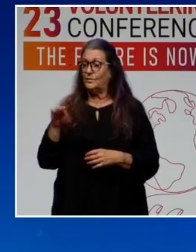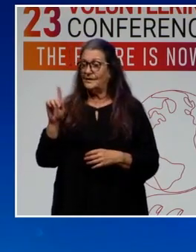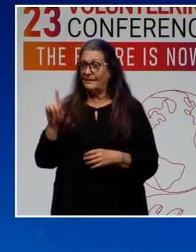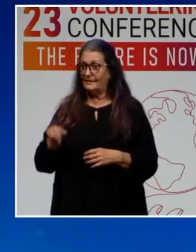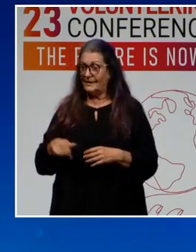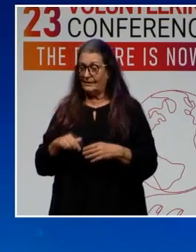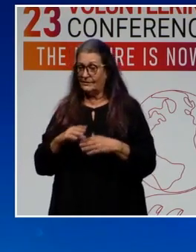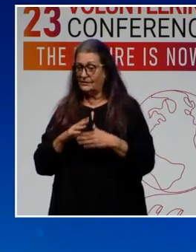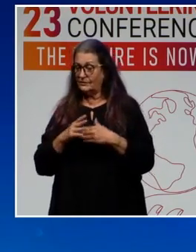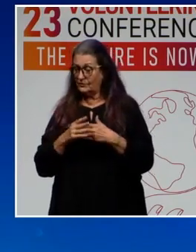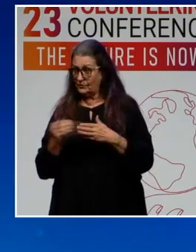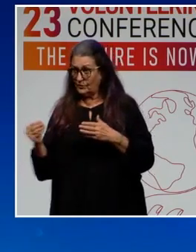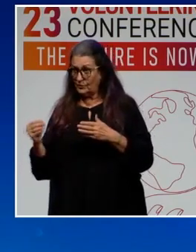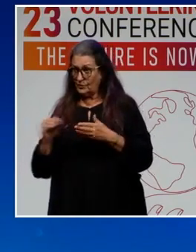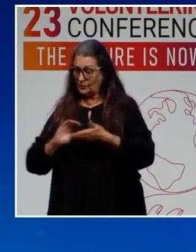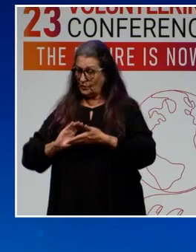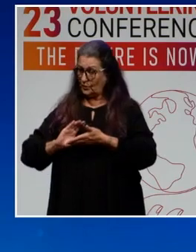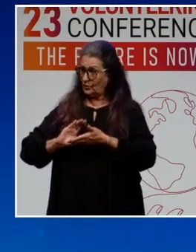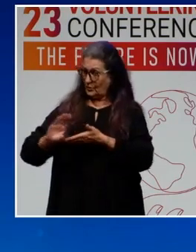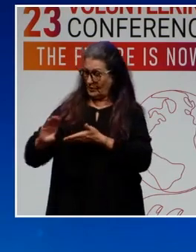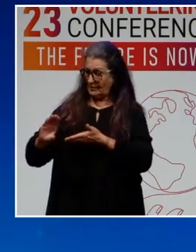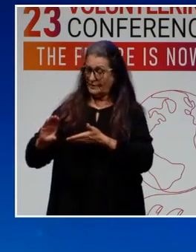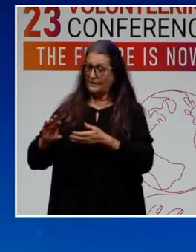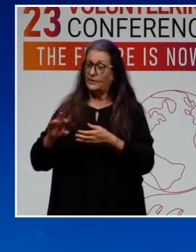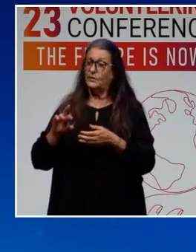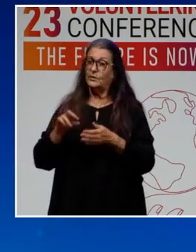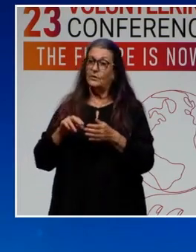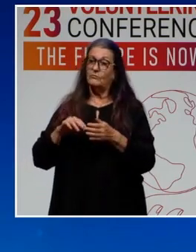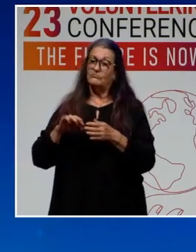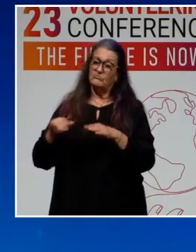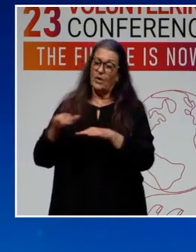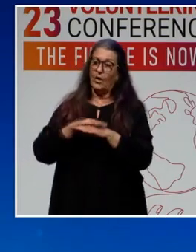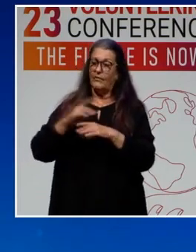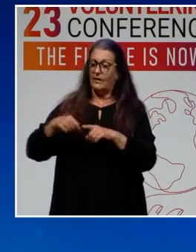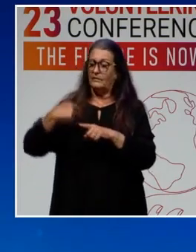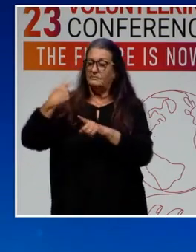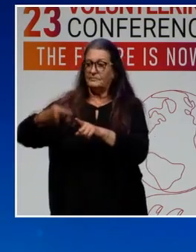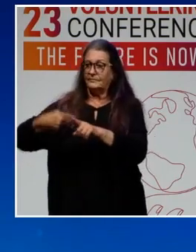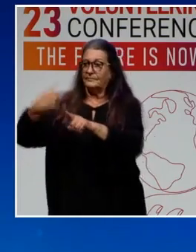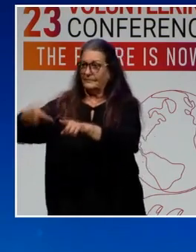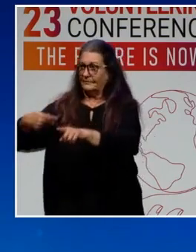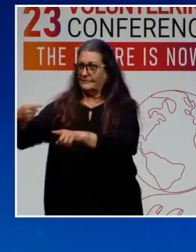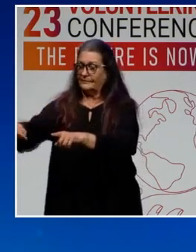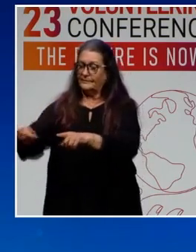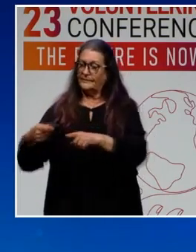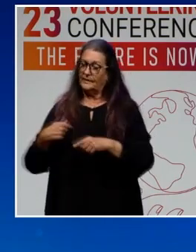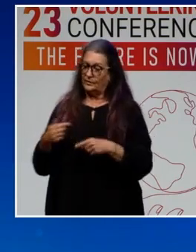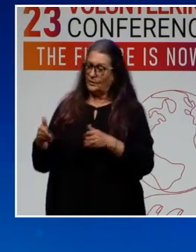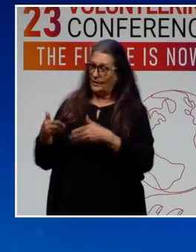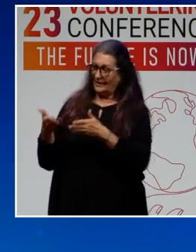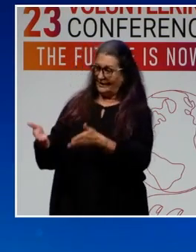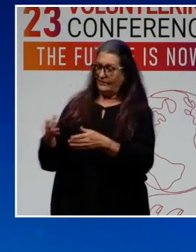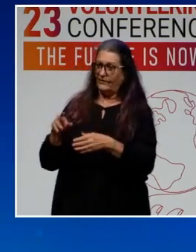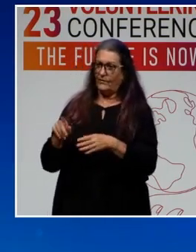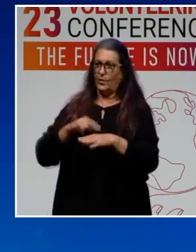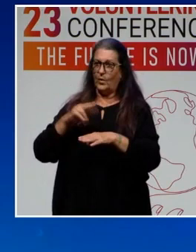next 3 years to Volunteering Australia to fund the National Volunteer Week